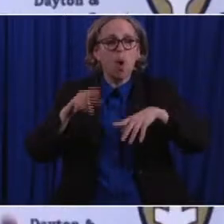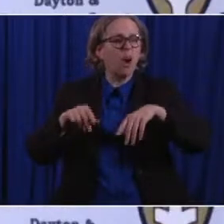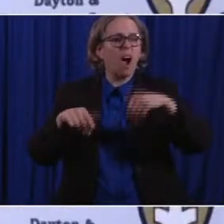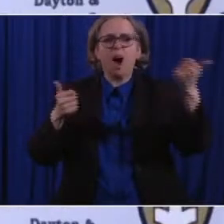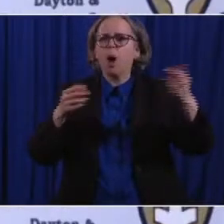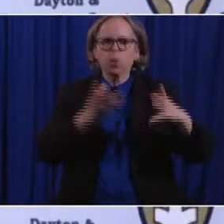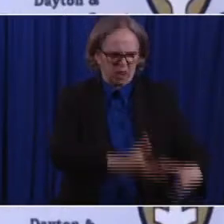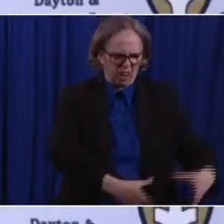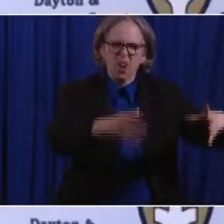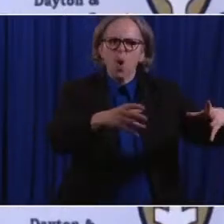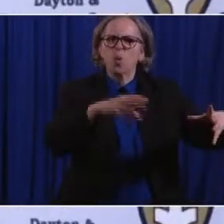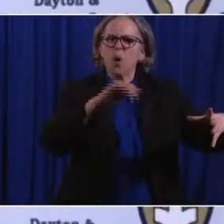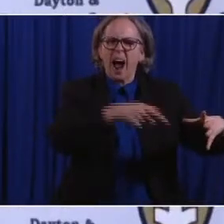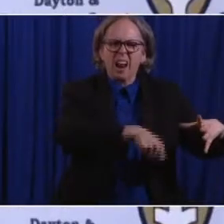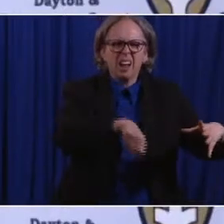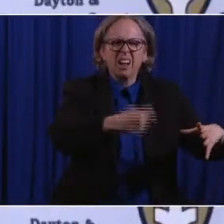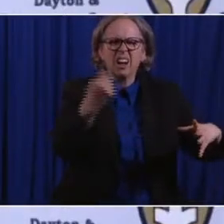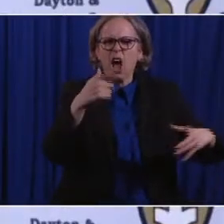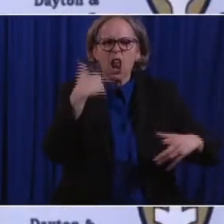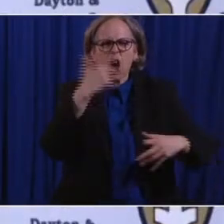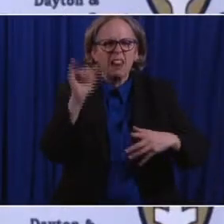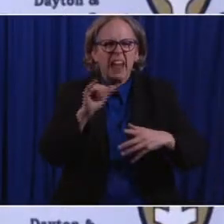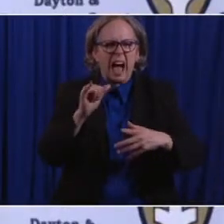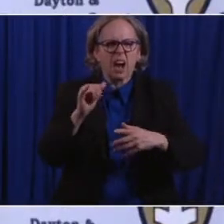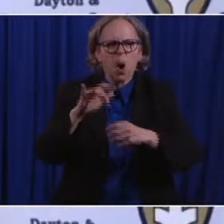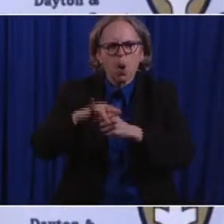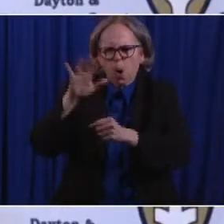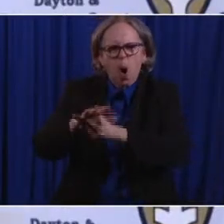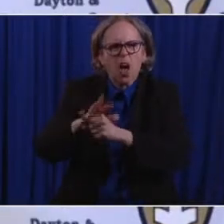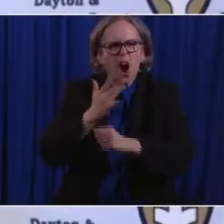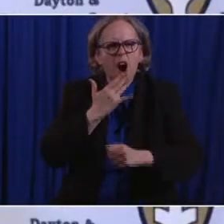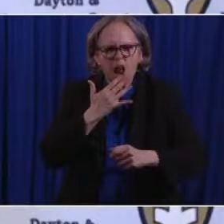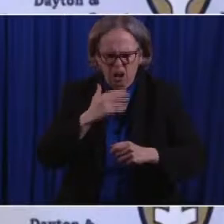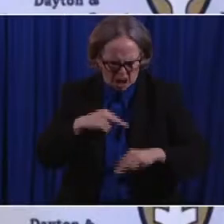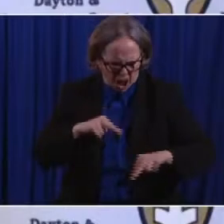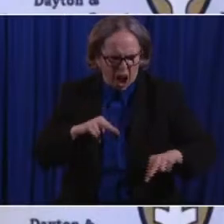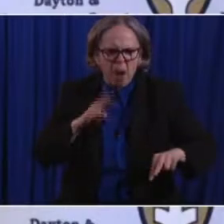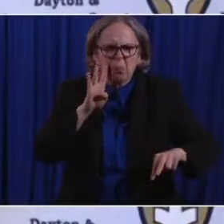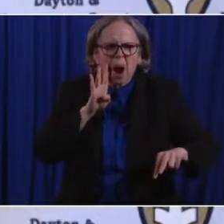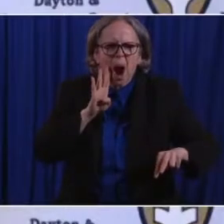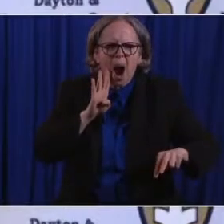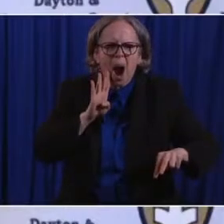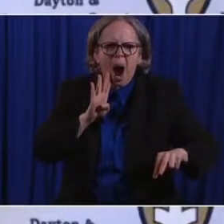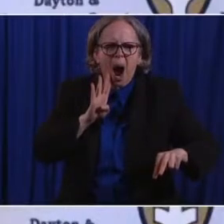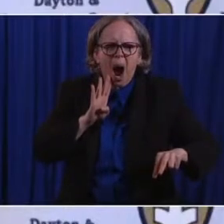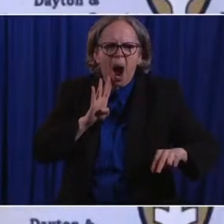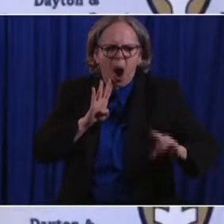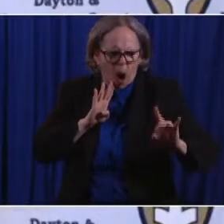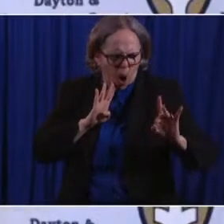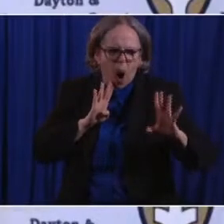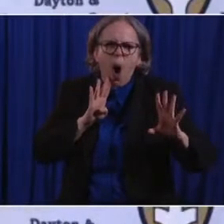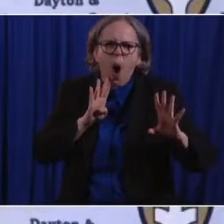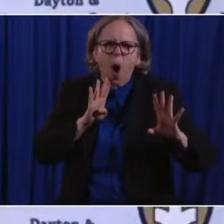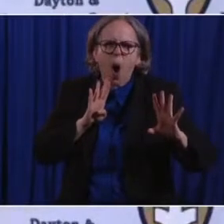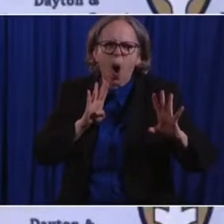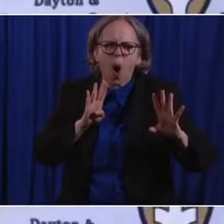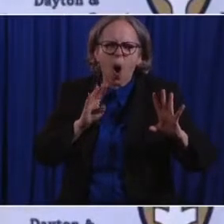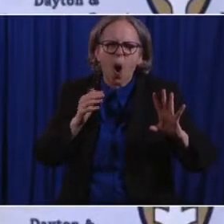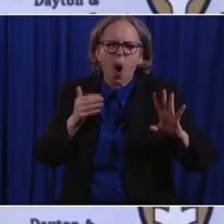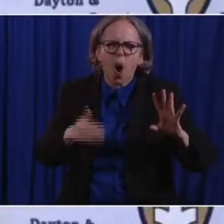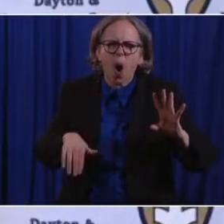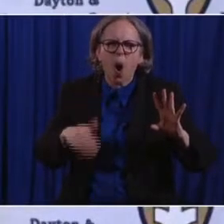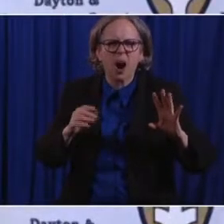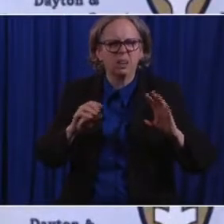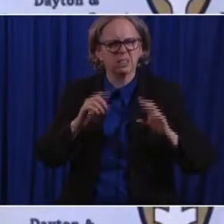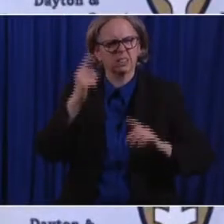Coca-Cola. Literally, they showed us a picture of that. We have too many people in Ohio who do not have access to good